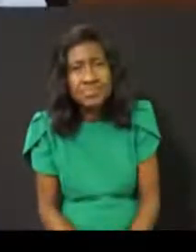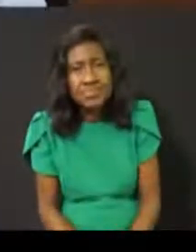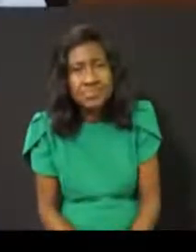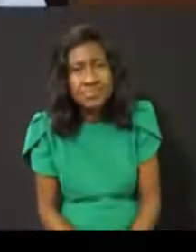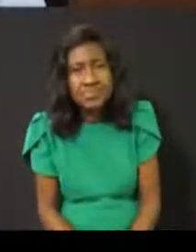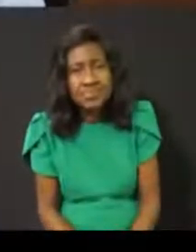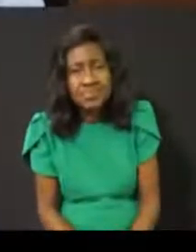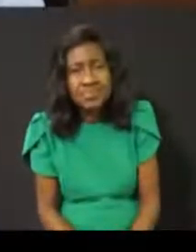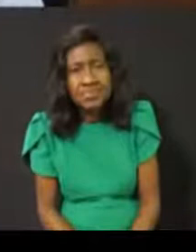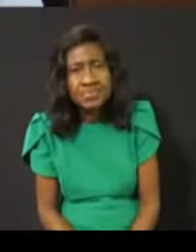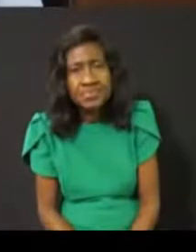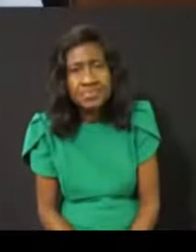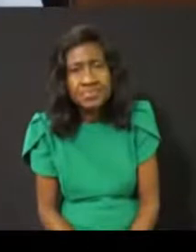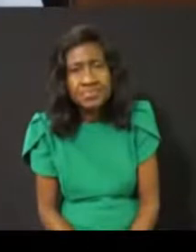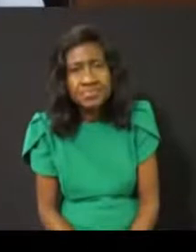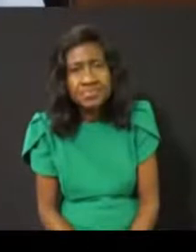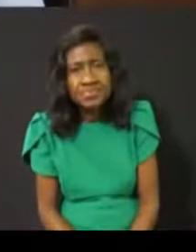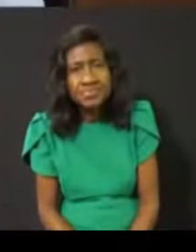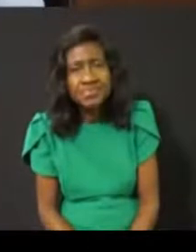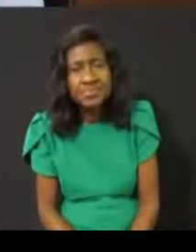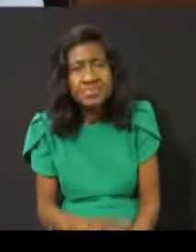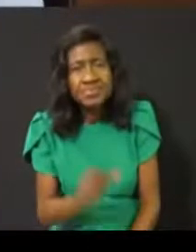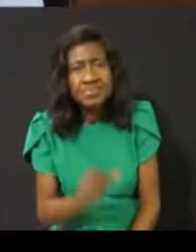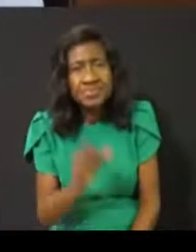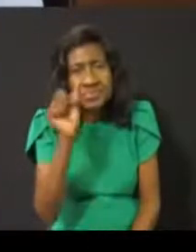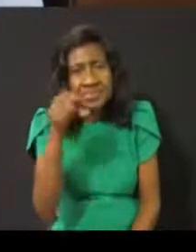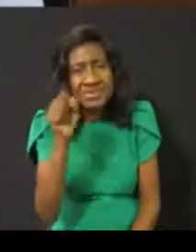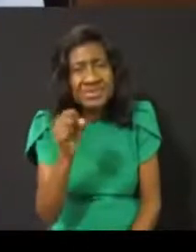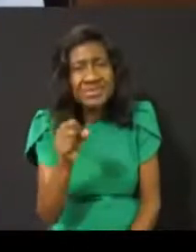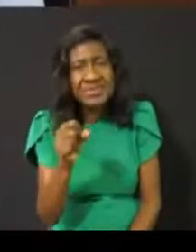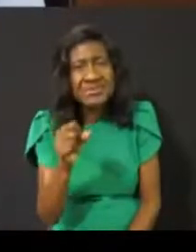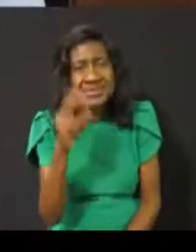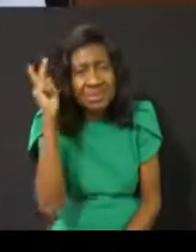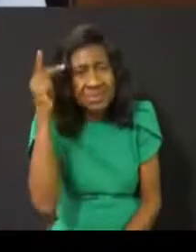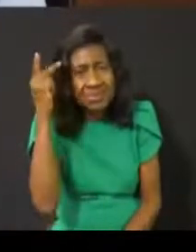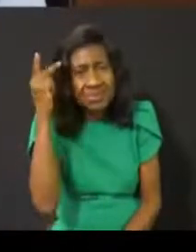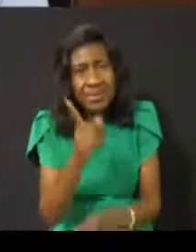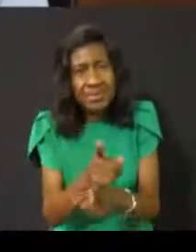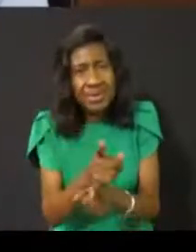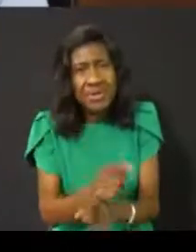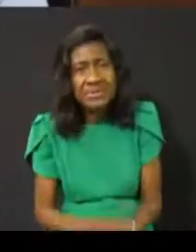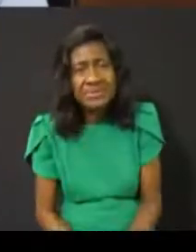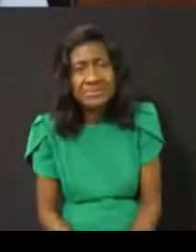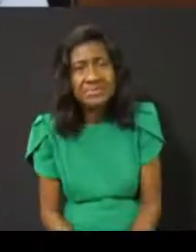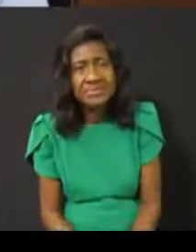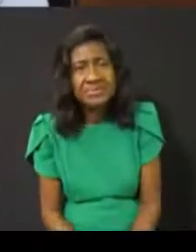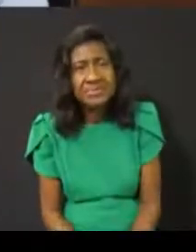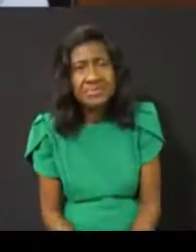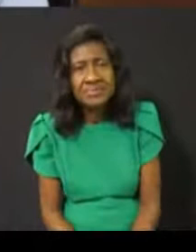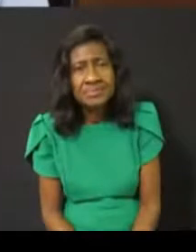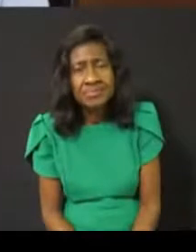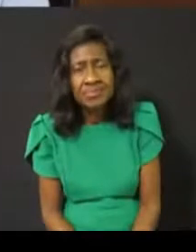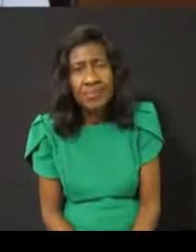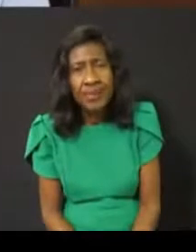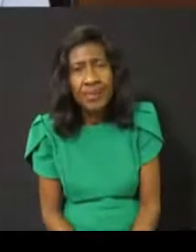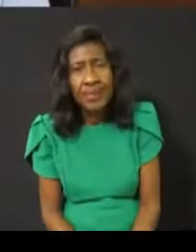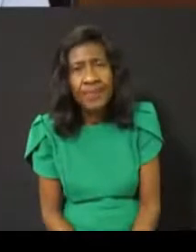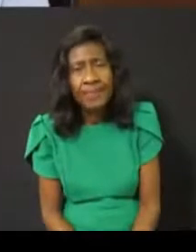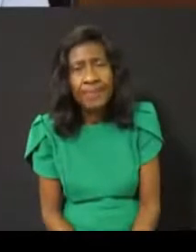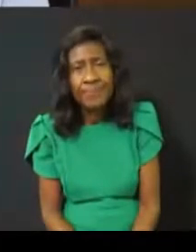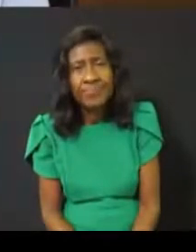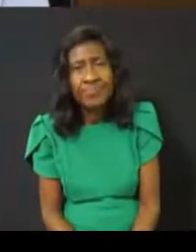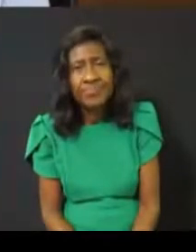Do you wish to add anything, Deputy Governor? Or? Premier is spot on. You got it all. Yeah. Okay. Great. Thank you for those